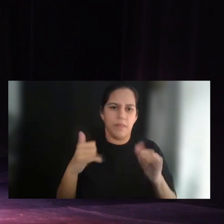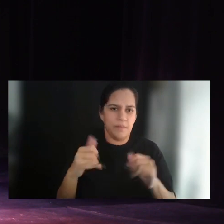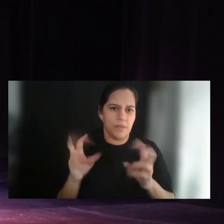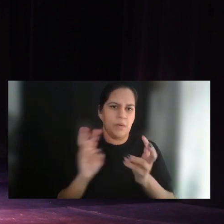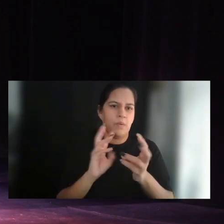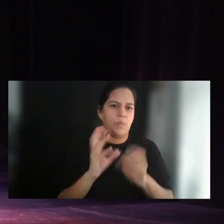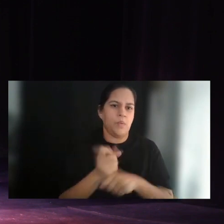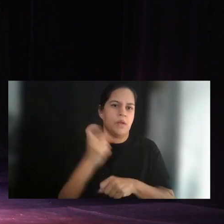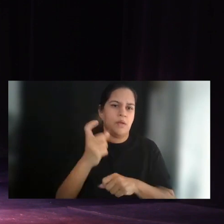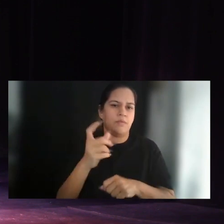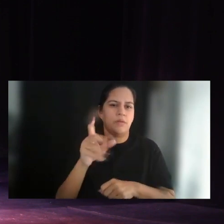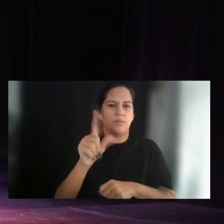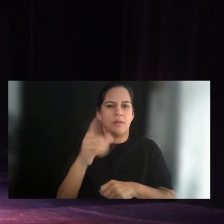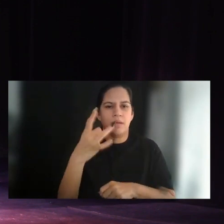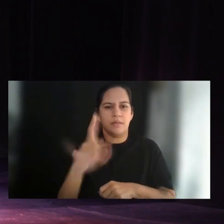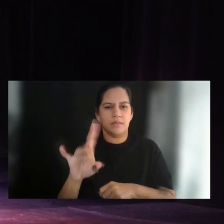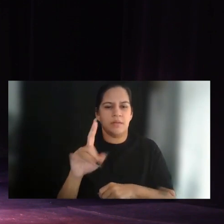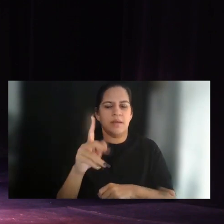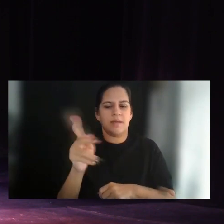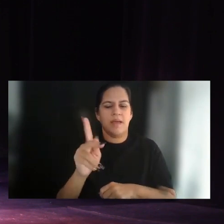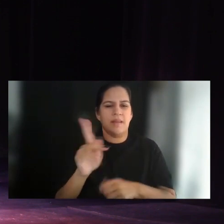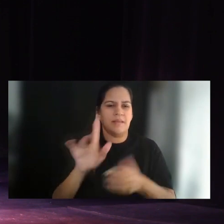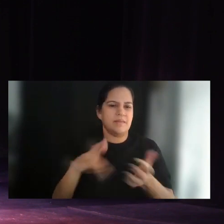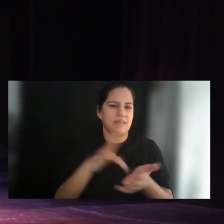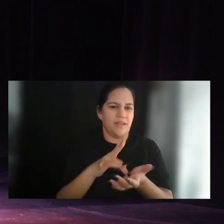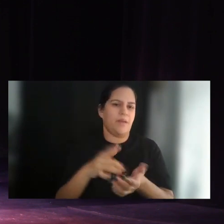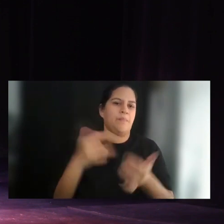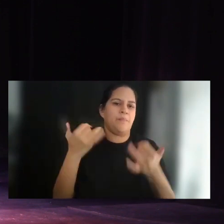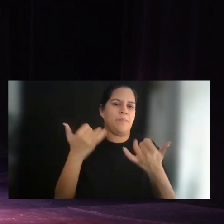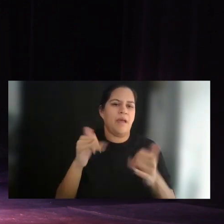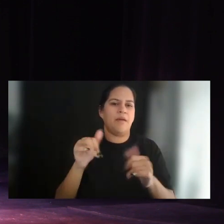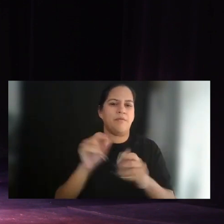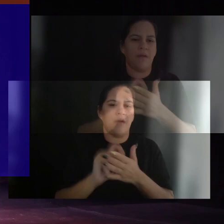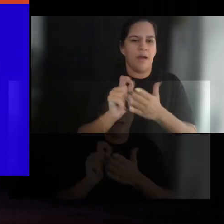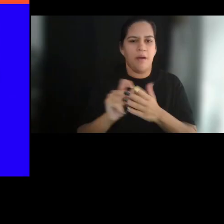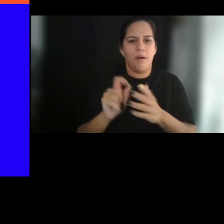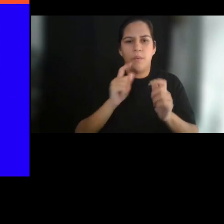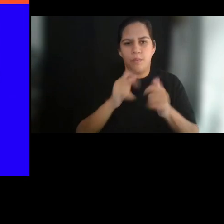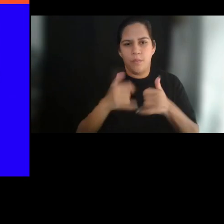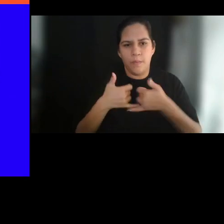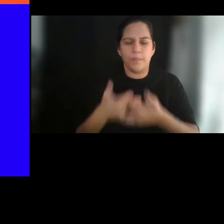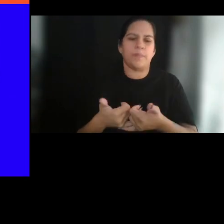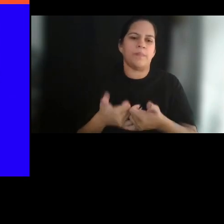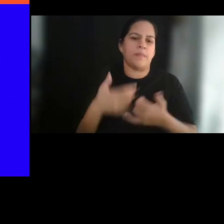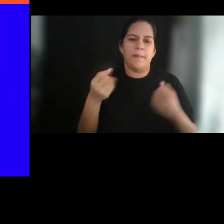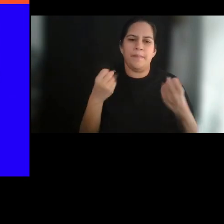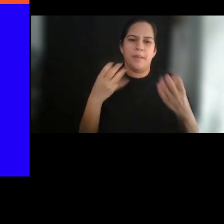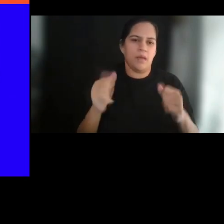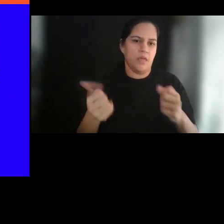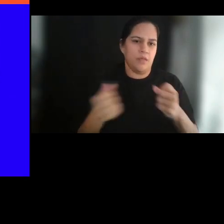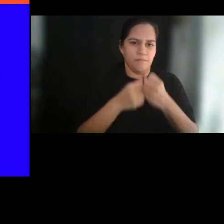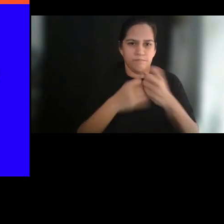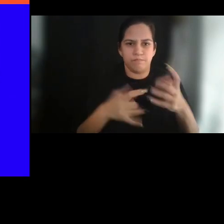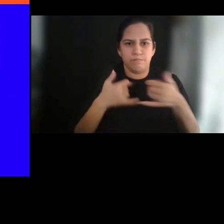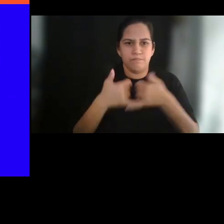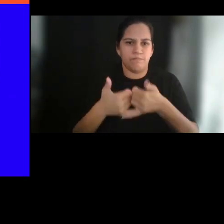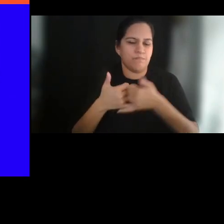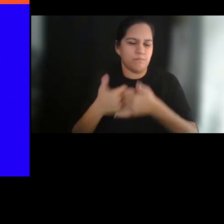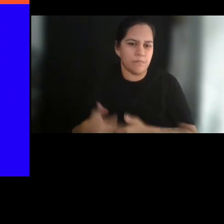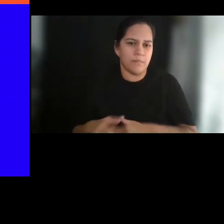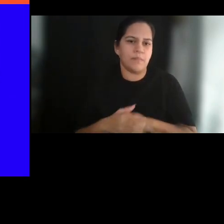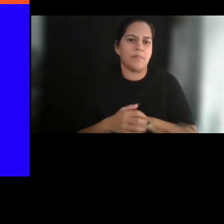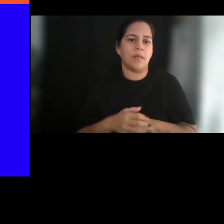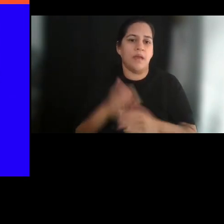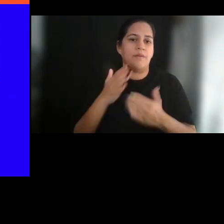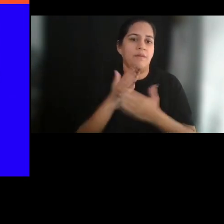Parks Playwright Award, the Lorraine Hansberry Playwright Award, and many others. All right, I think we'll just go ahead and